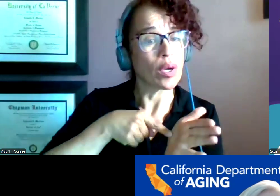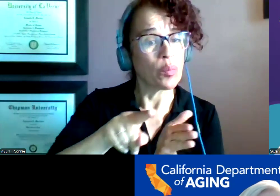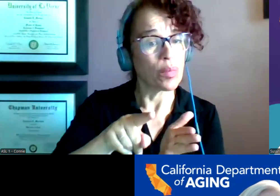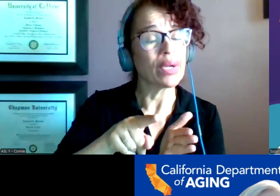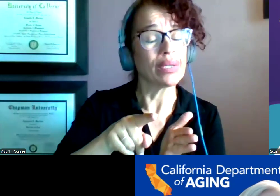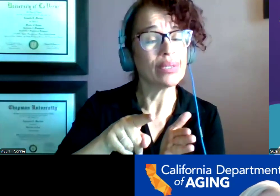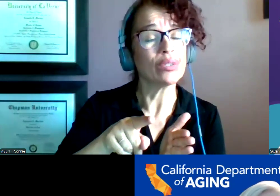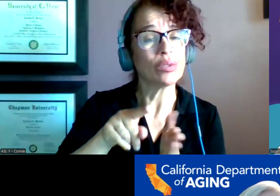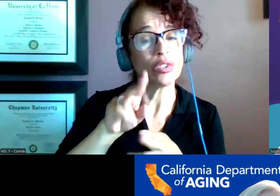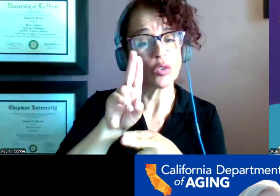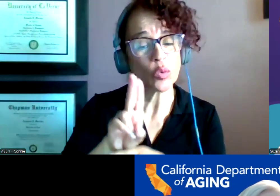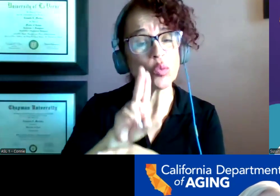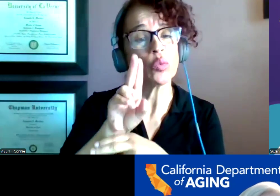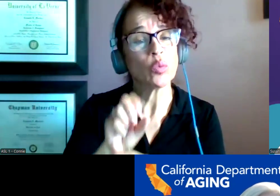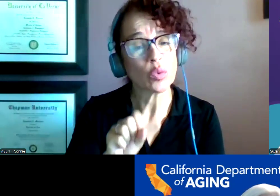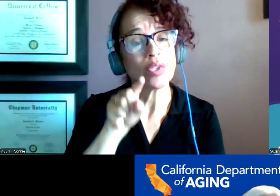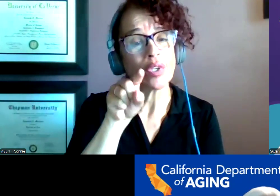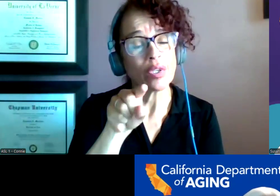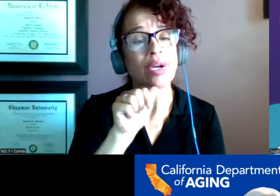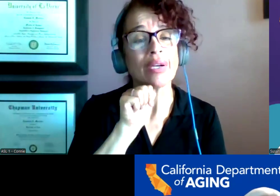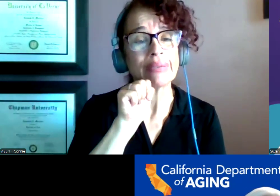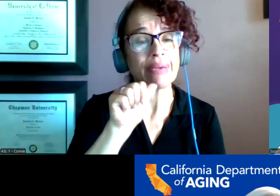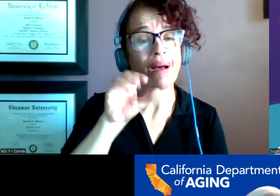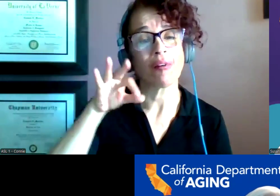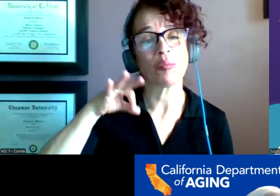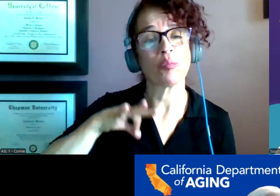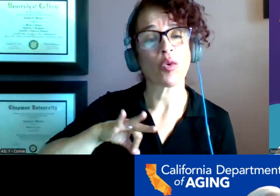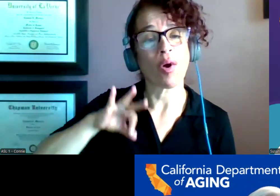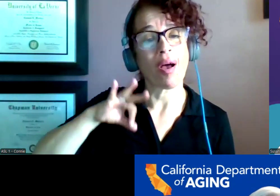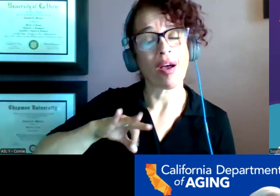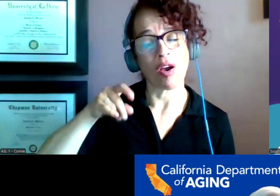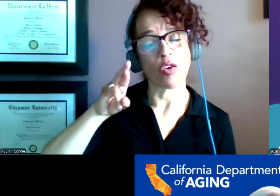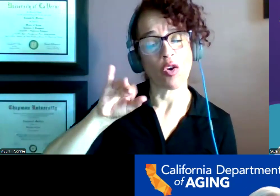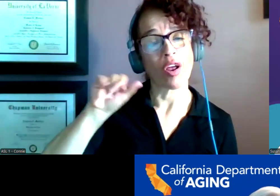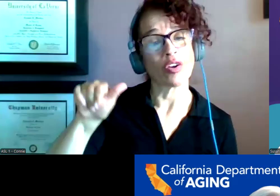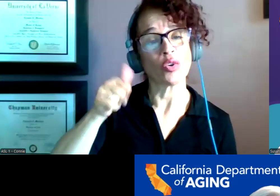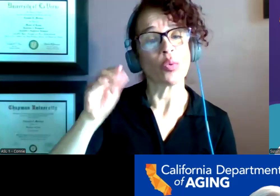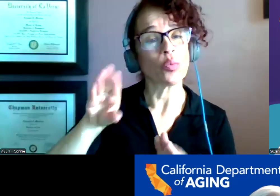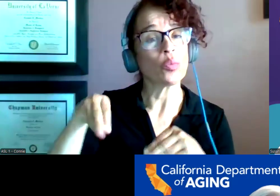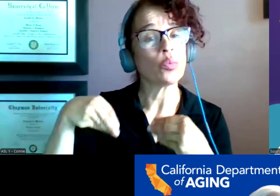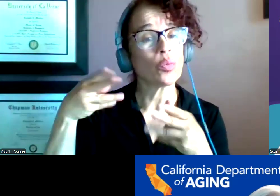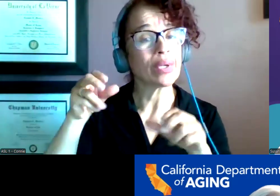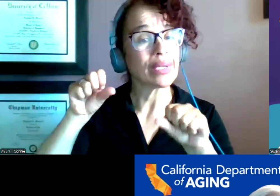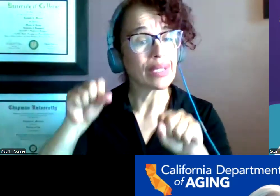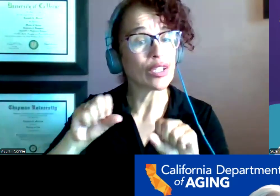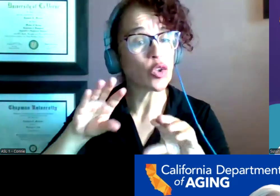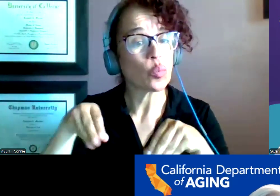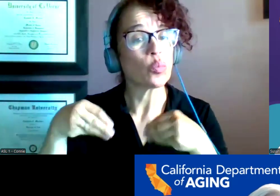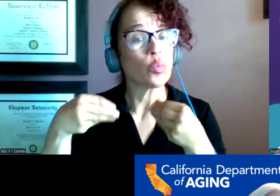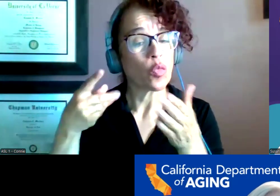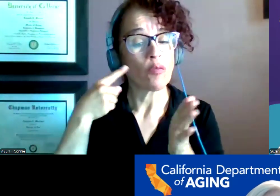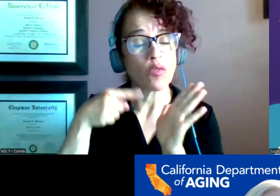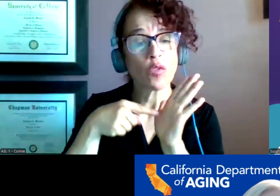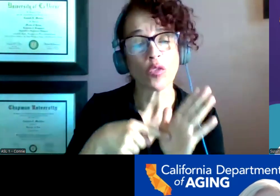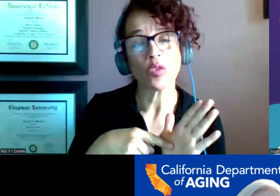can be utilized is if you're a nonprofit. And so there are other providers that are capable of providing, for